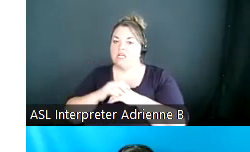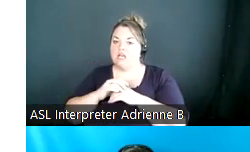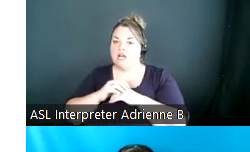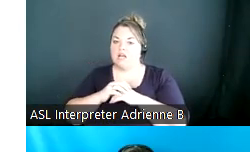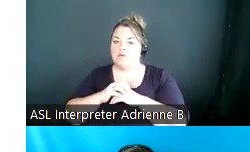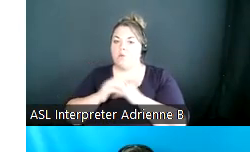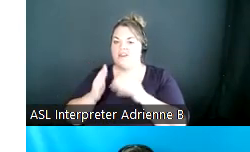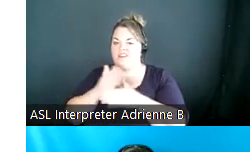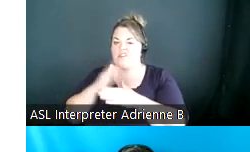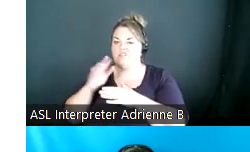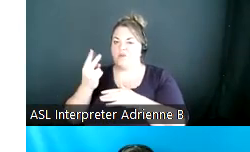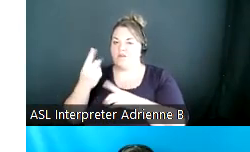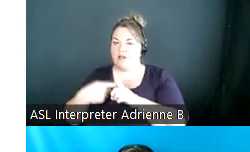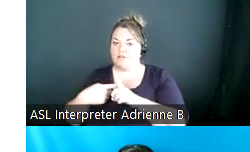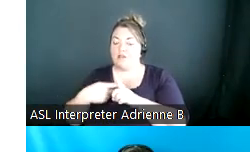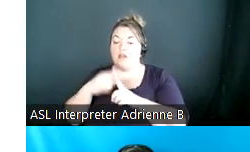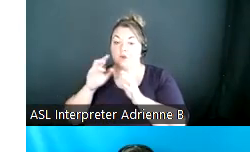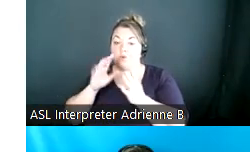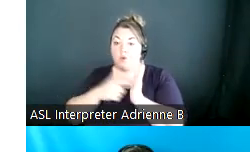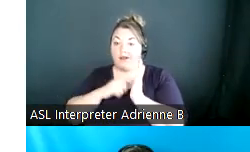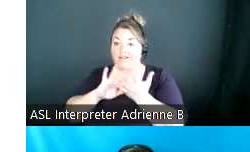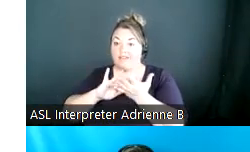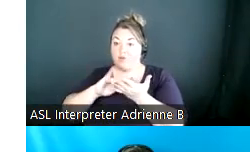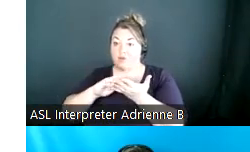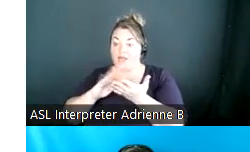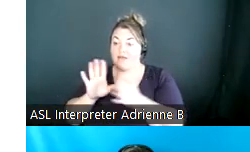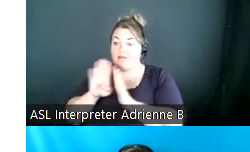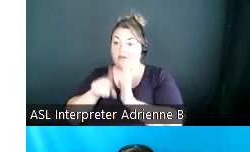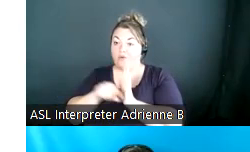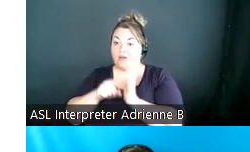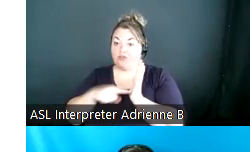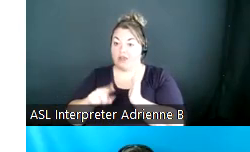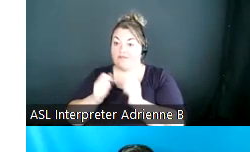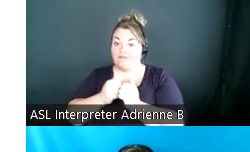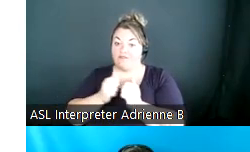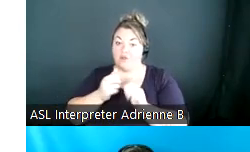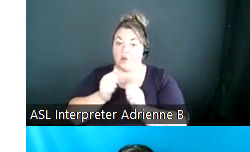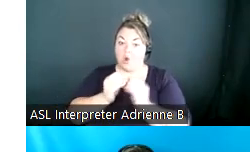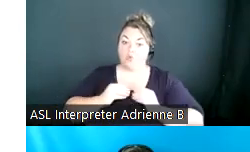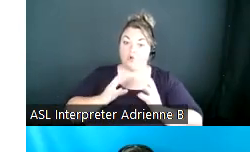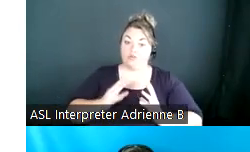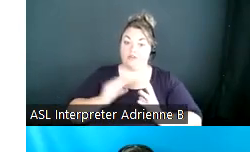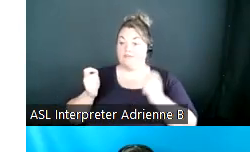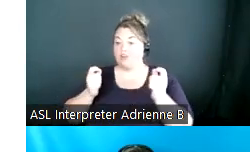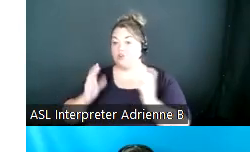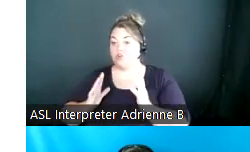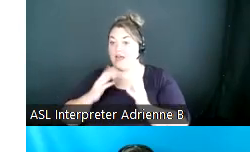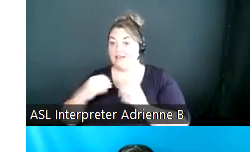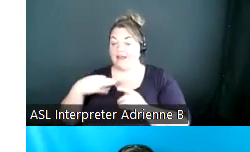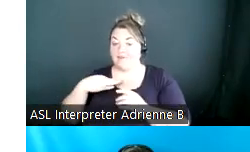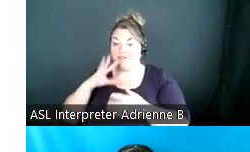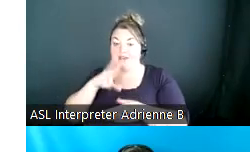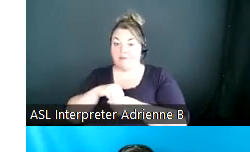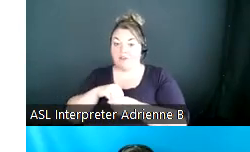12 months. It requires a fingerprint background check from owners and managers, and the application information includes things